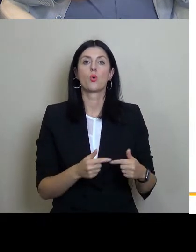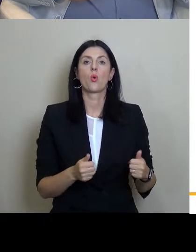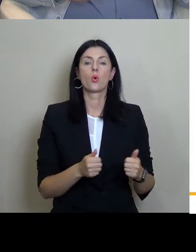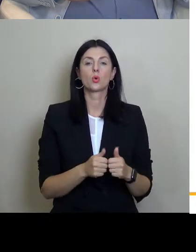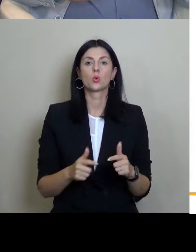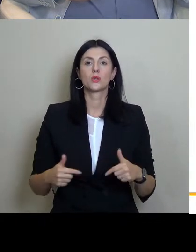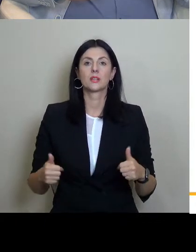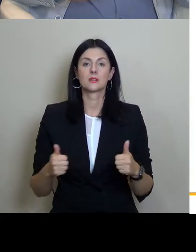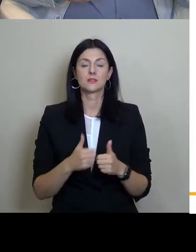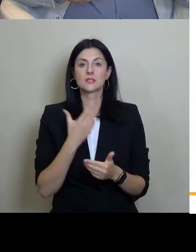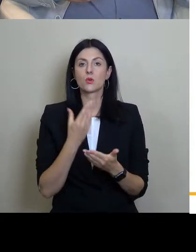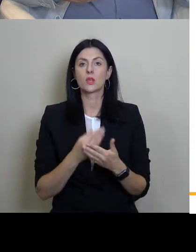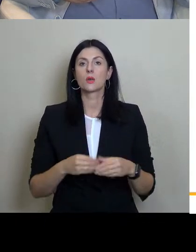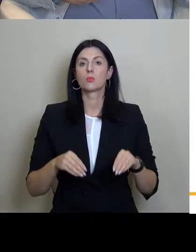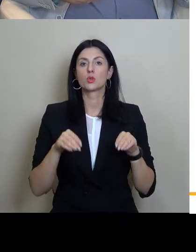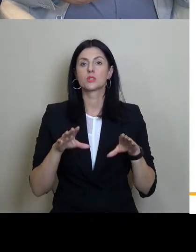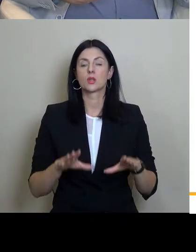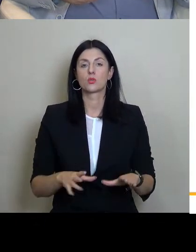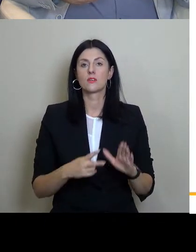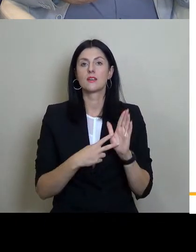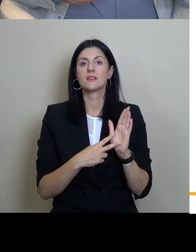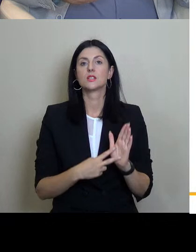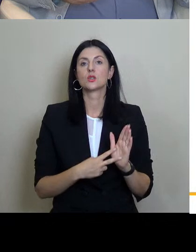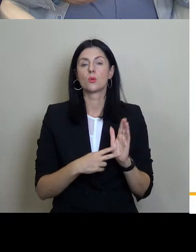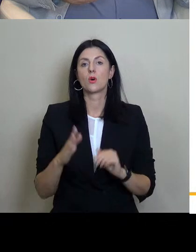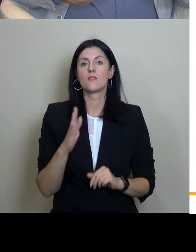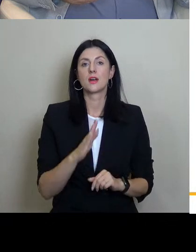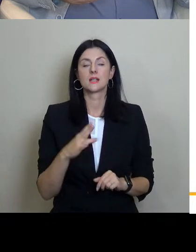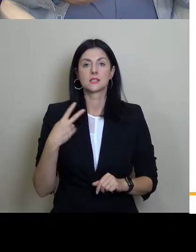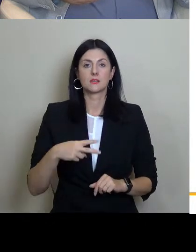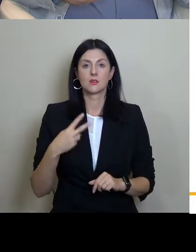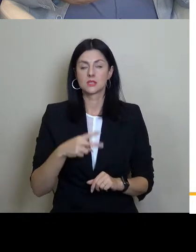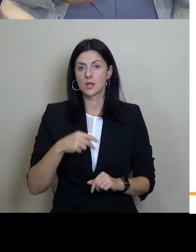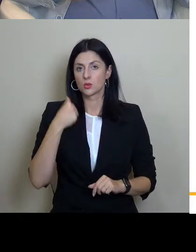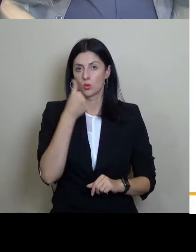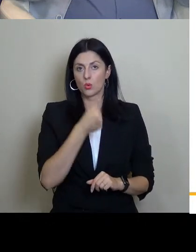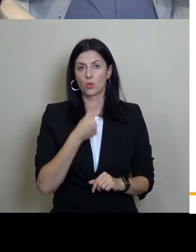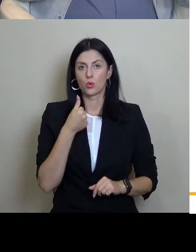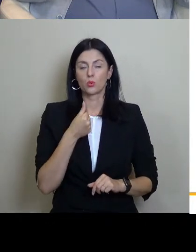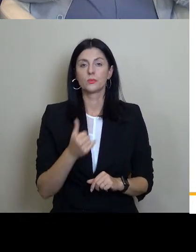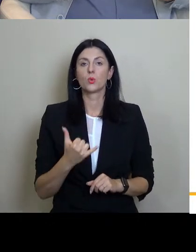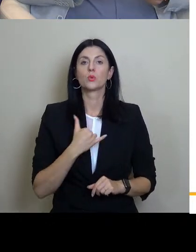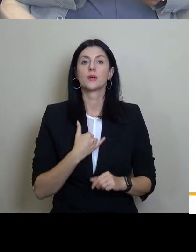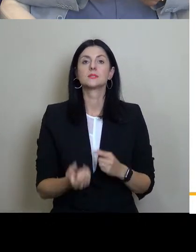sets up 13 constituencies by the resolution of